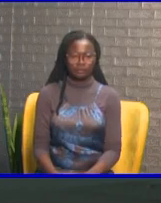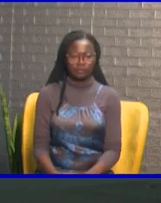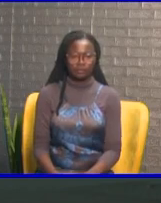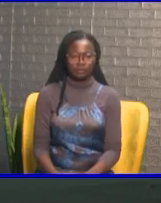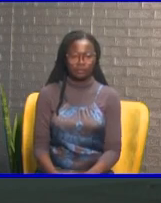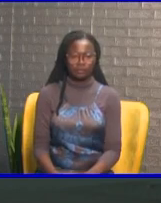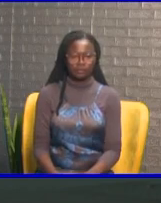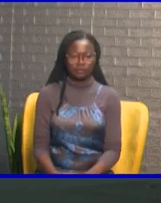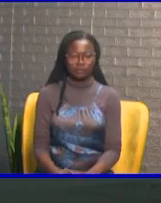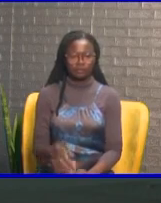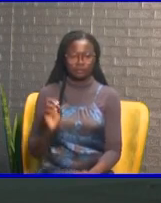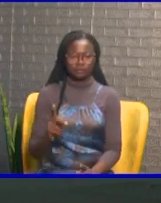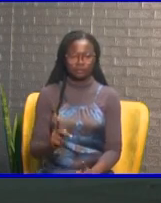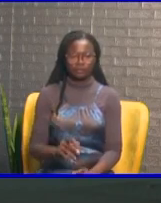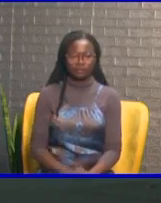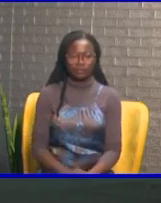All right.